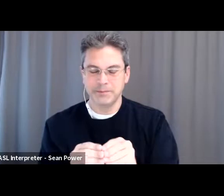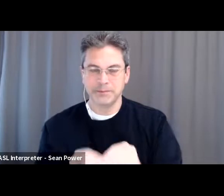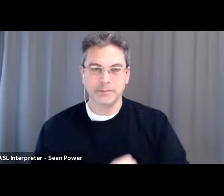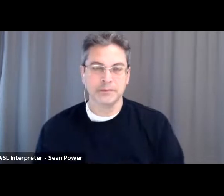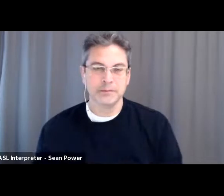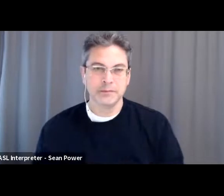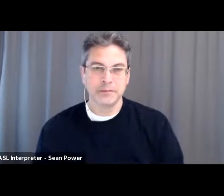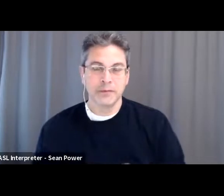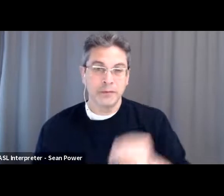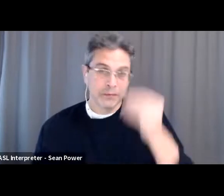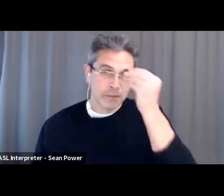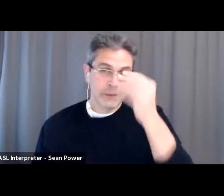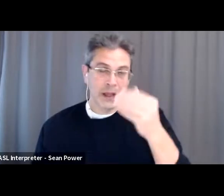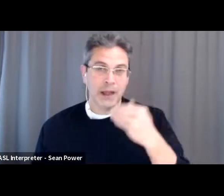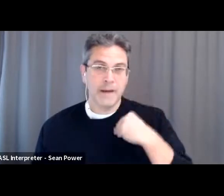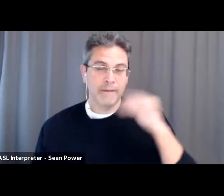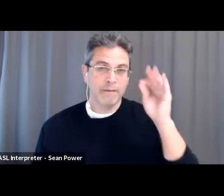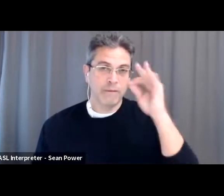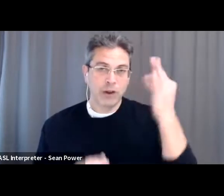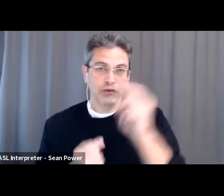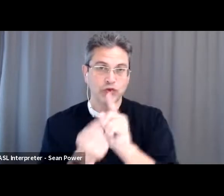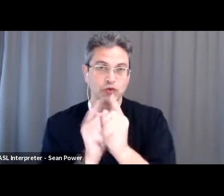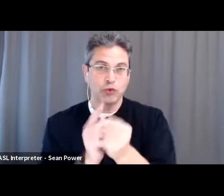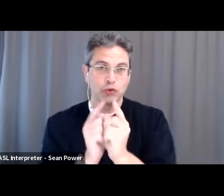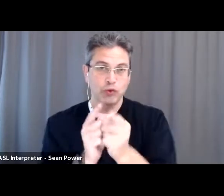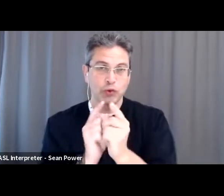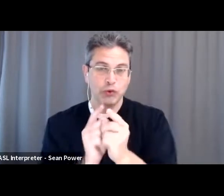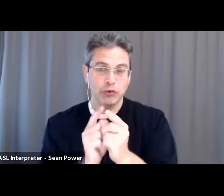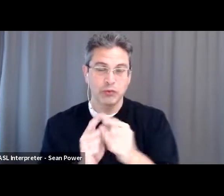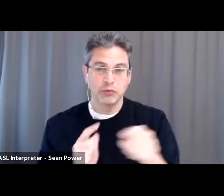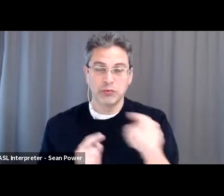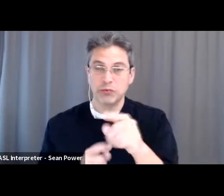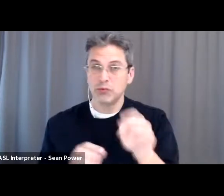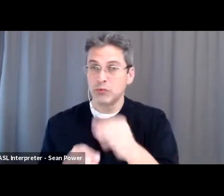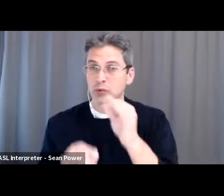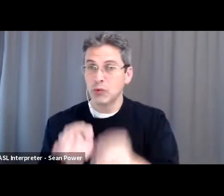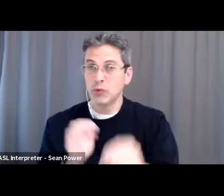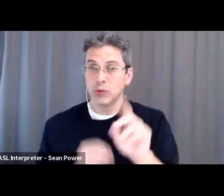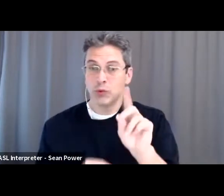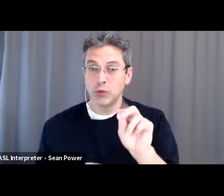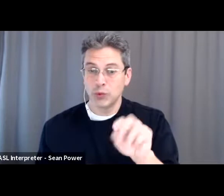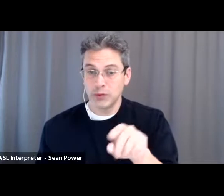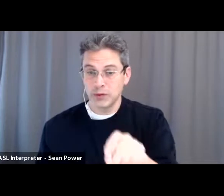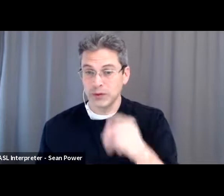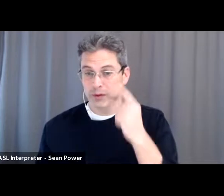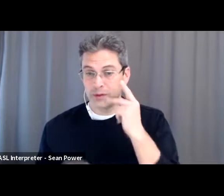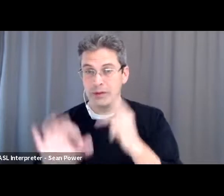French translation is available today, and all you need to do is hit the